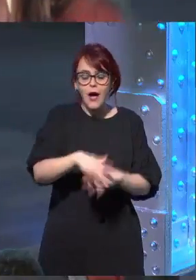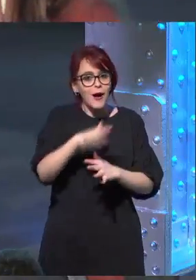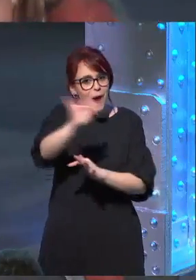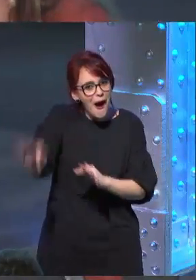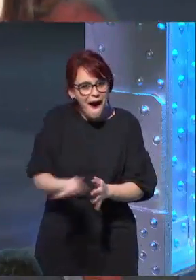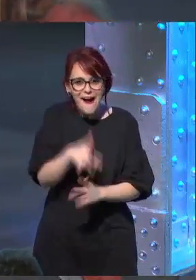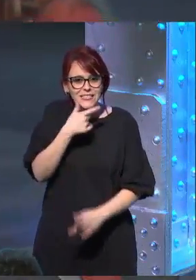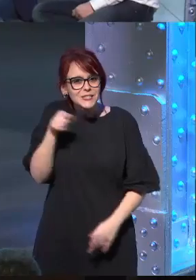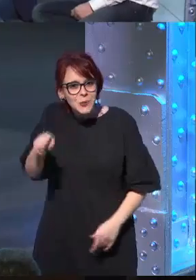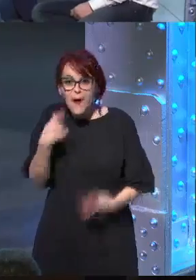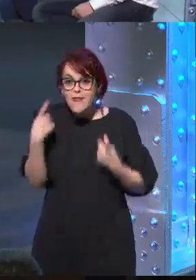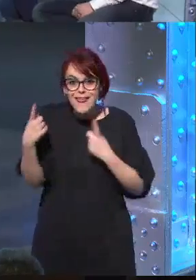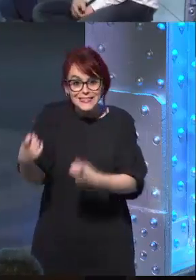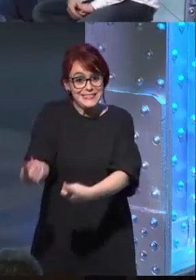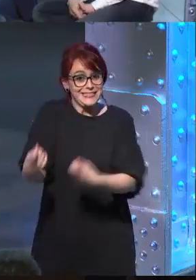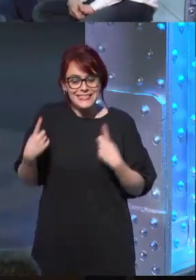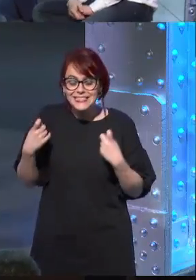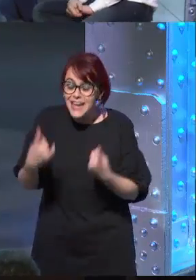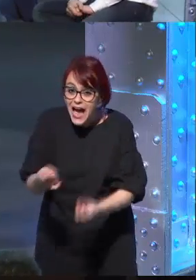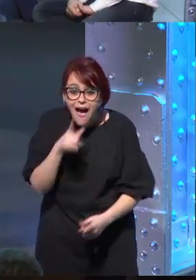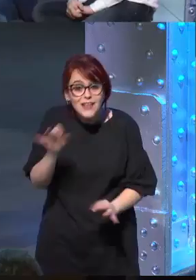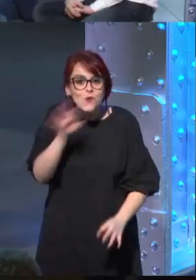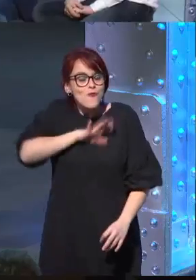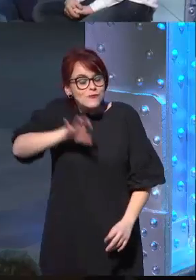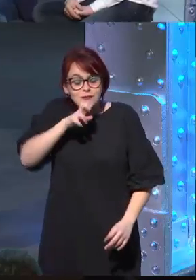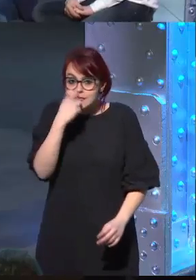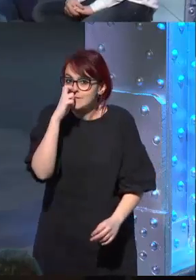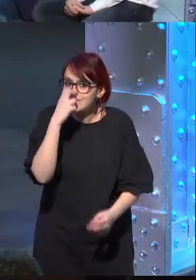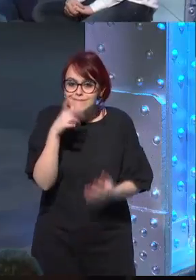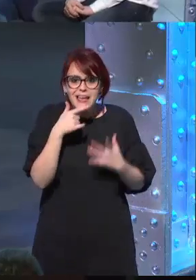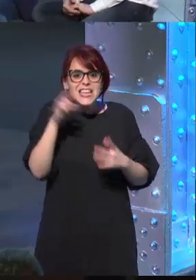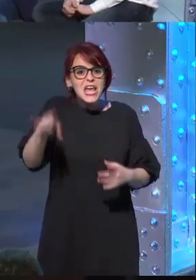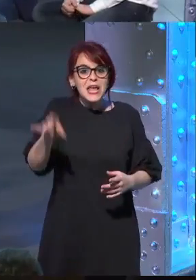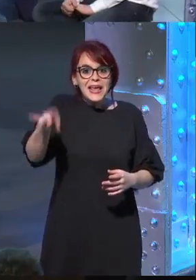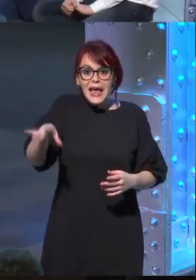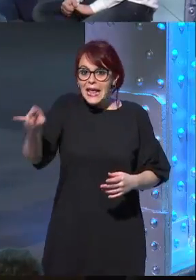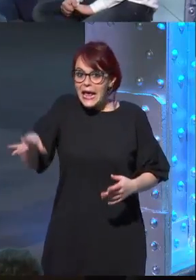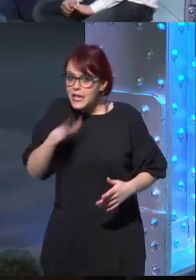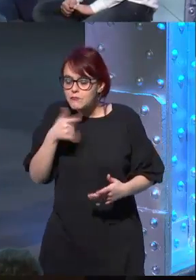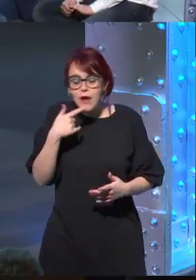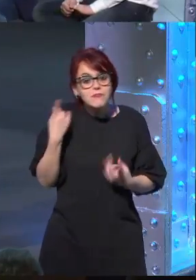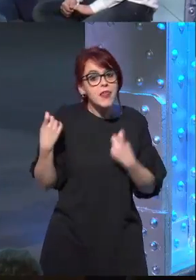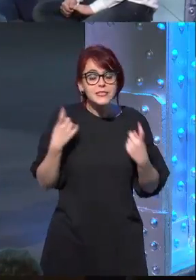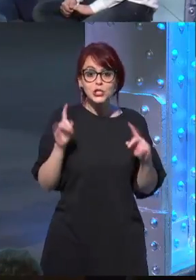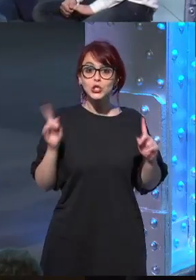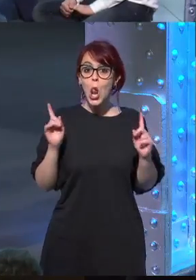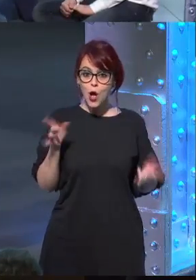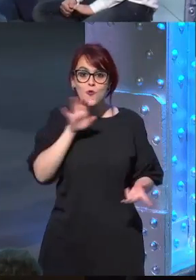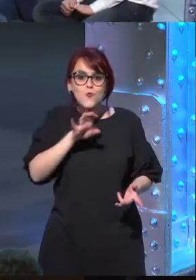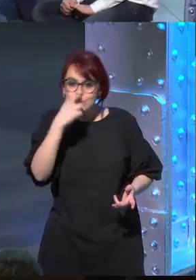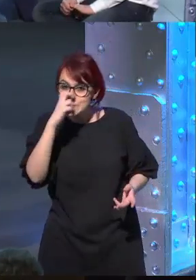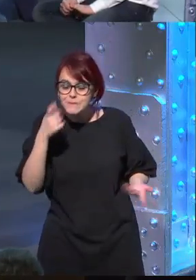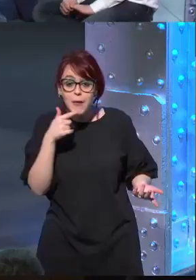What happens if you don't turn it around? Nothing would happen, but it's just curiosity. You just want to know.